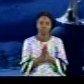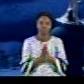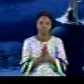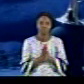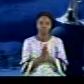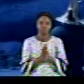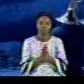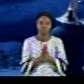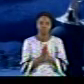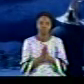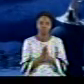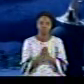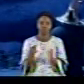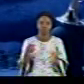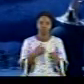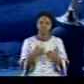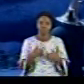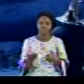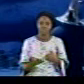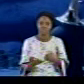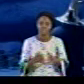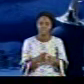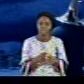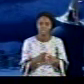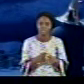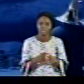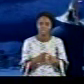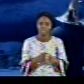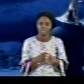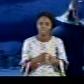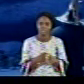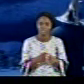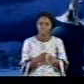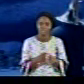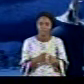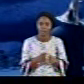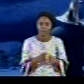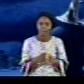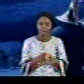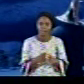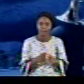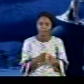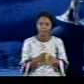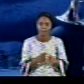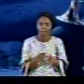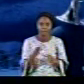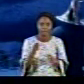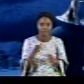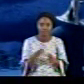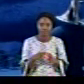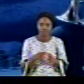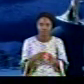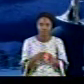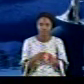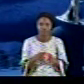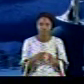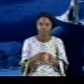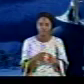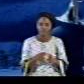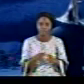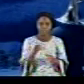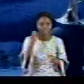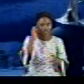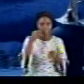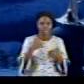we have here williams christian a student from tuambras he is and he has been an epileptic